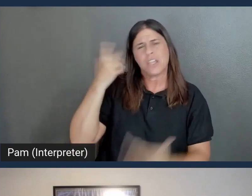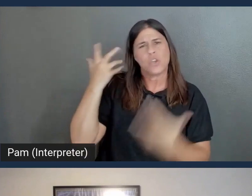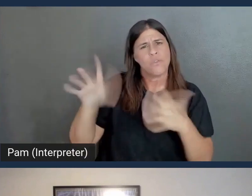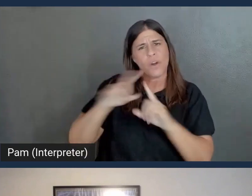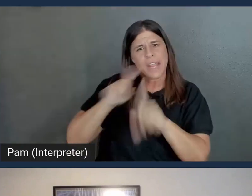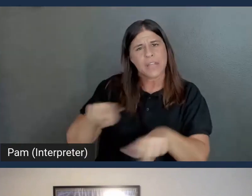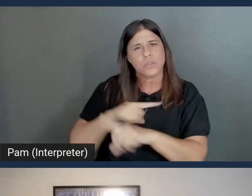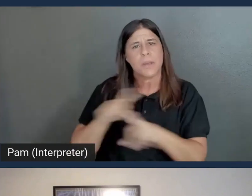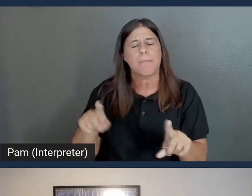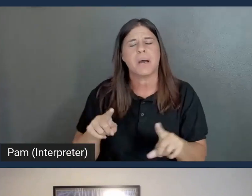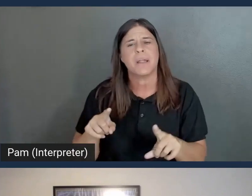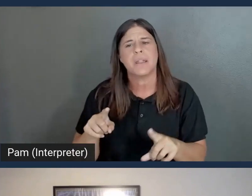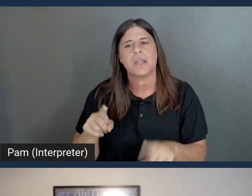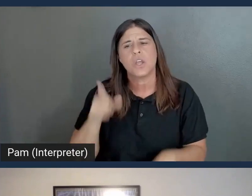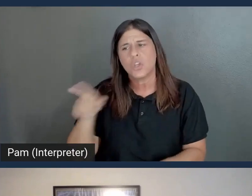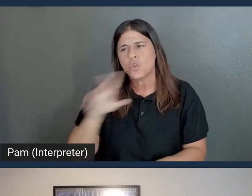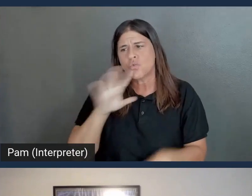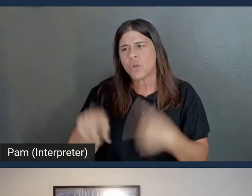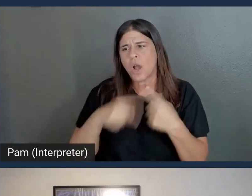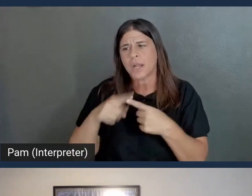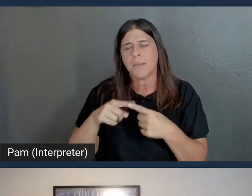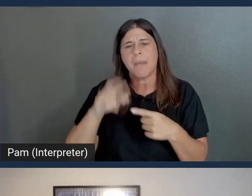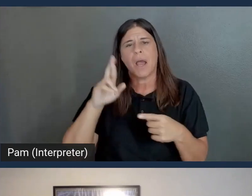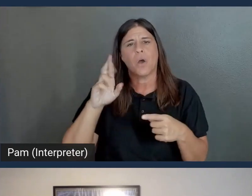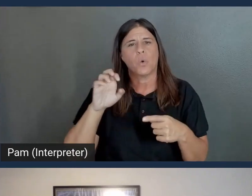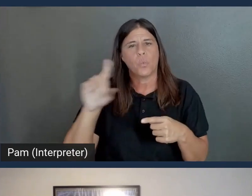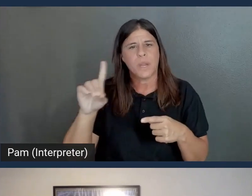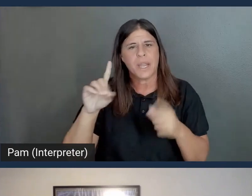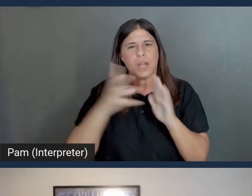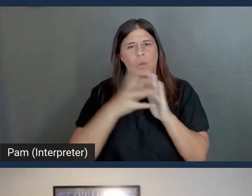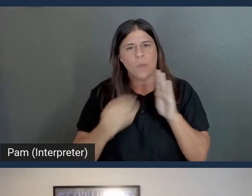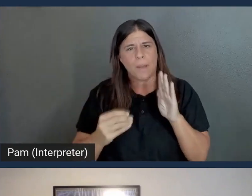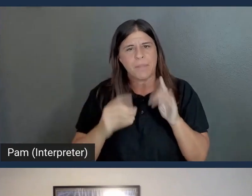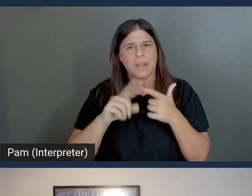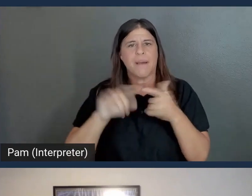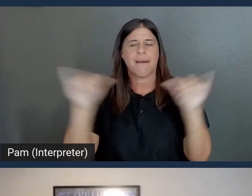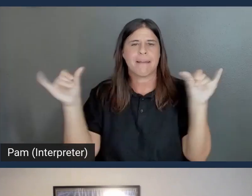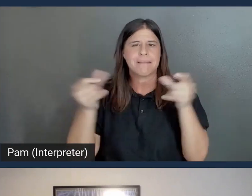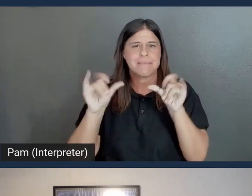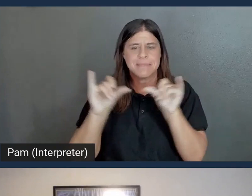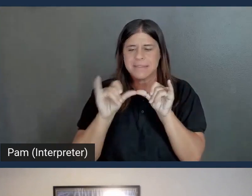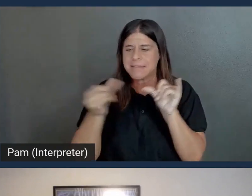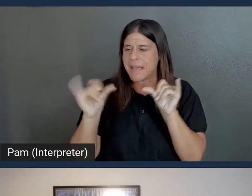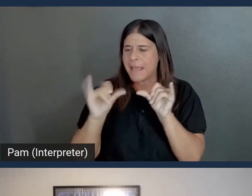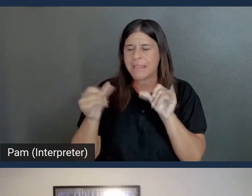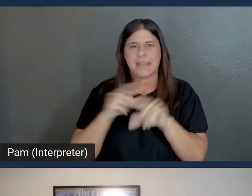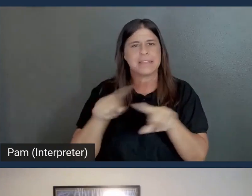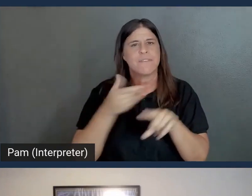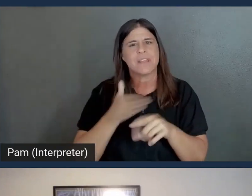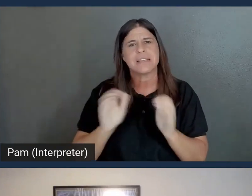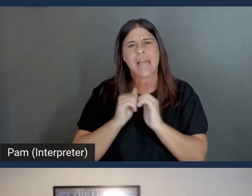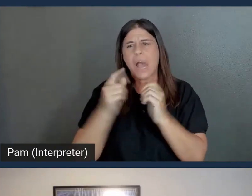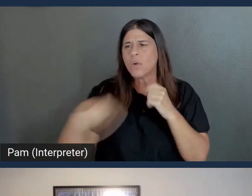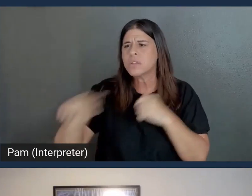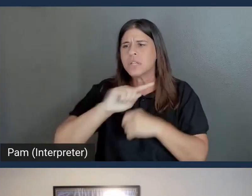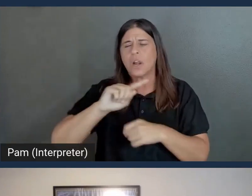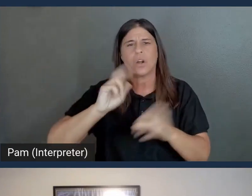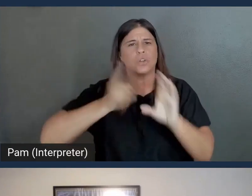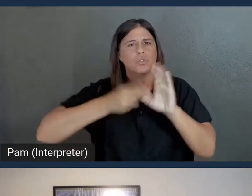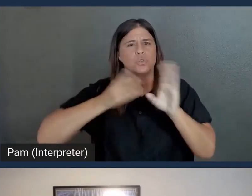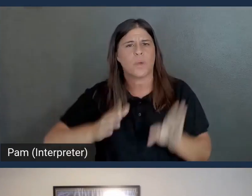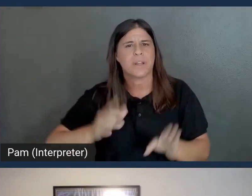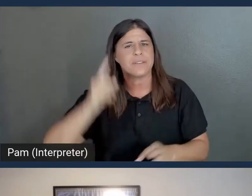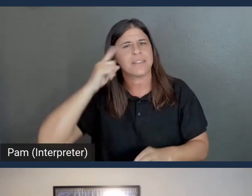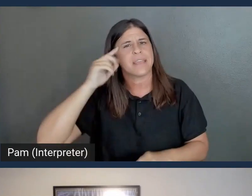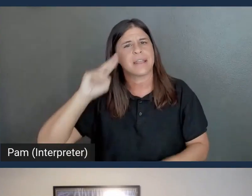but you talked about read replicas and scaling and so forth. But how should our audience kind of think about Neptune as